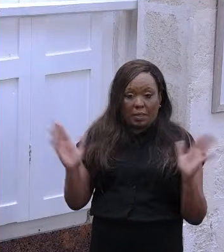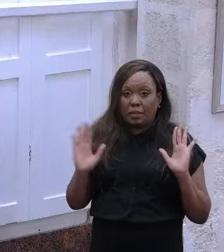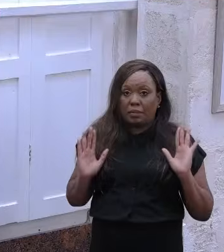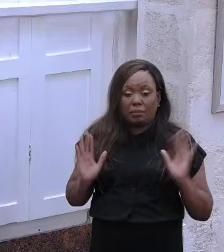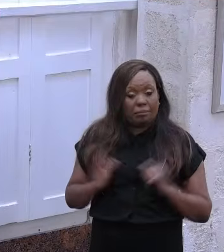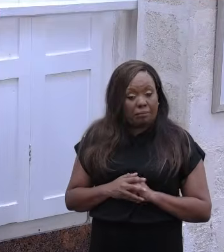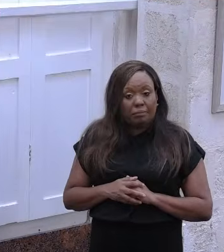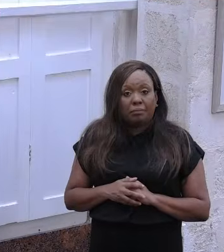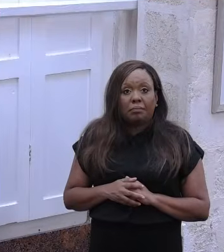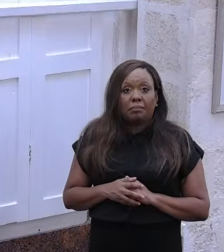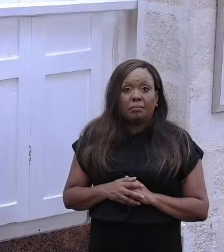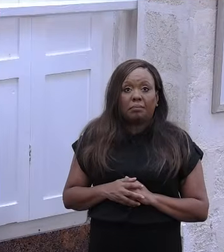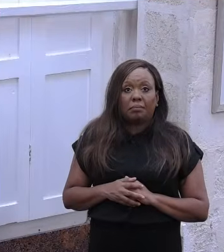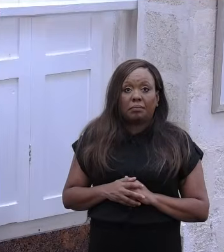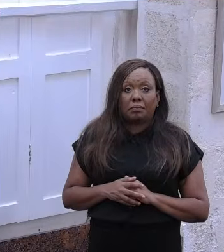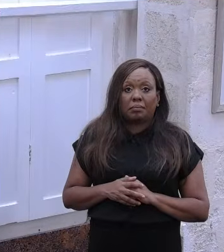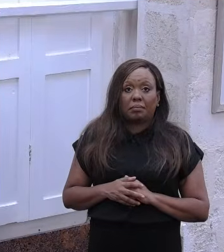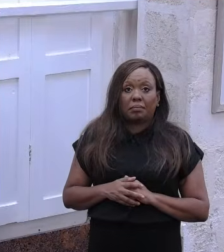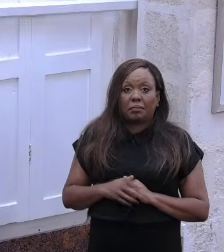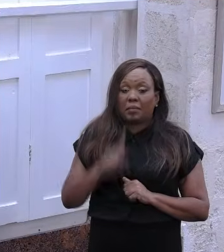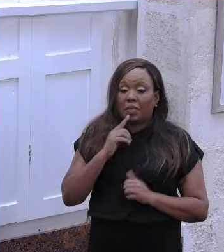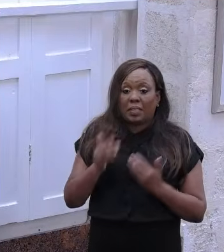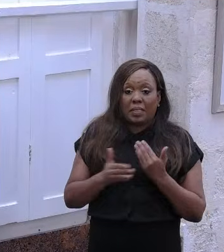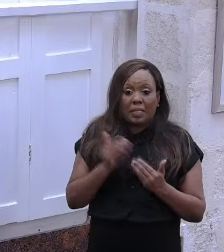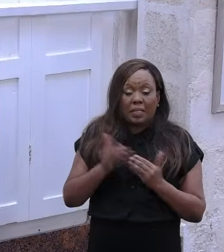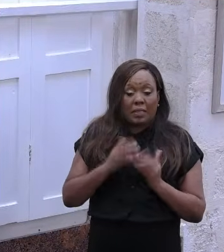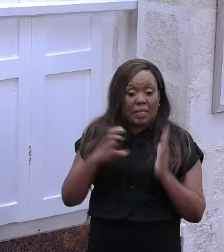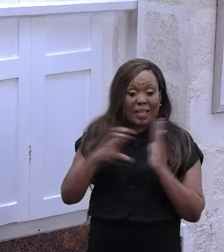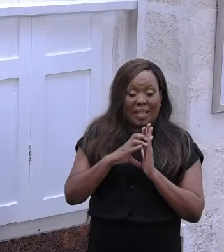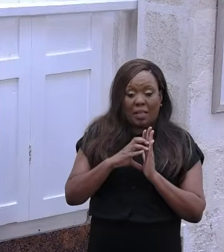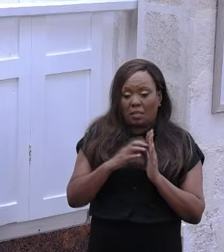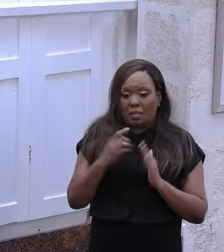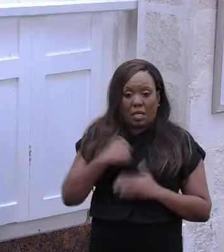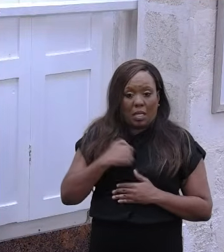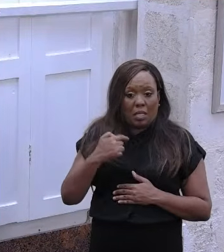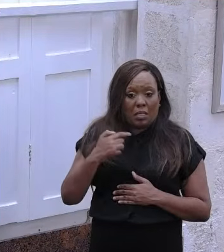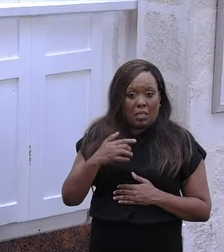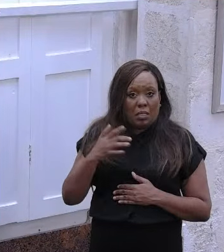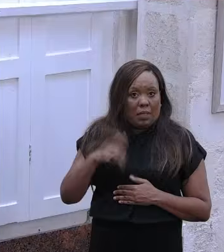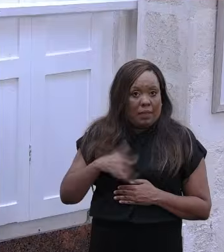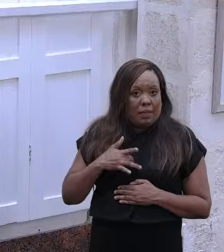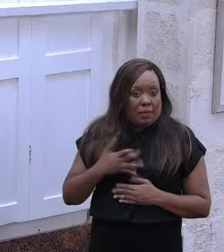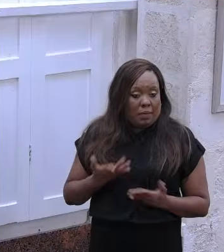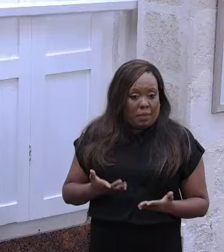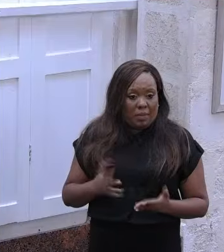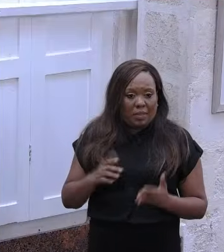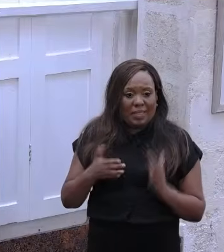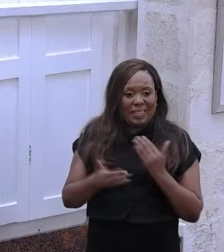a relatively easy section to deal with.